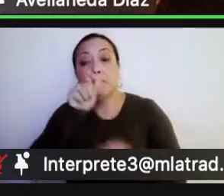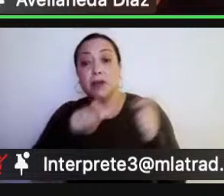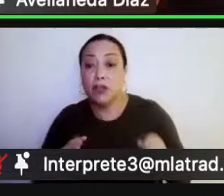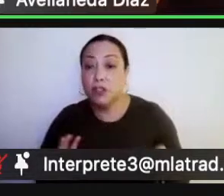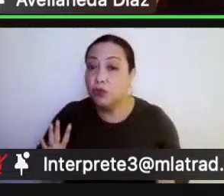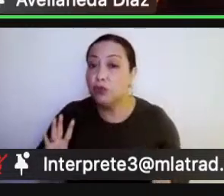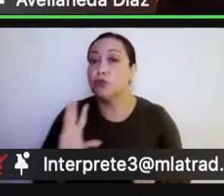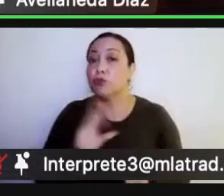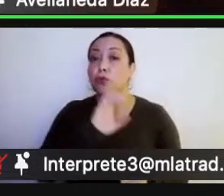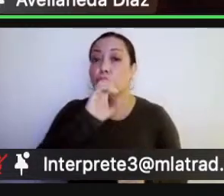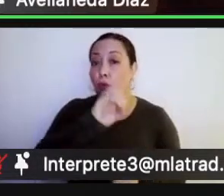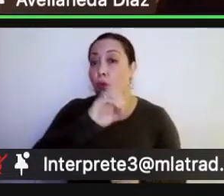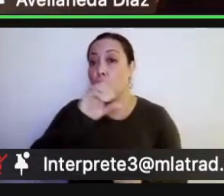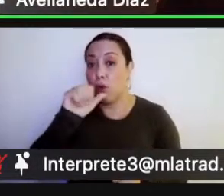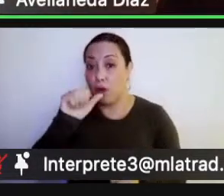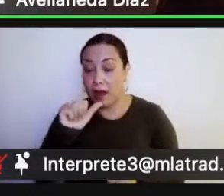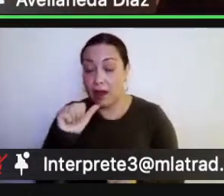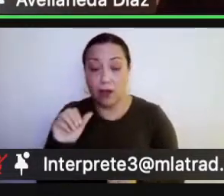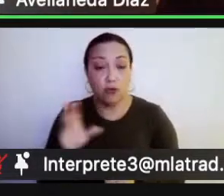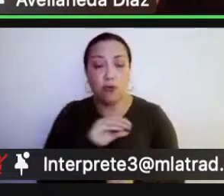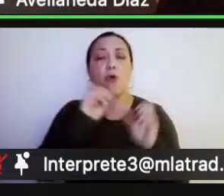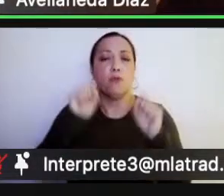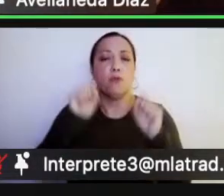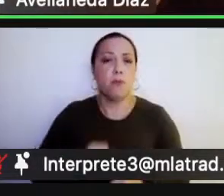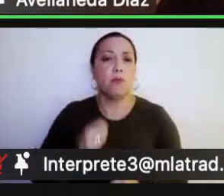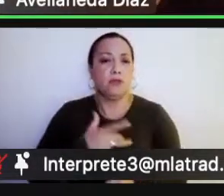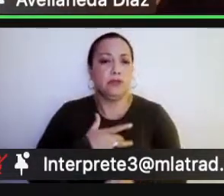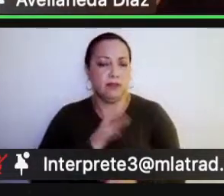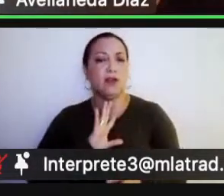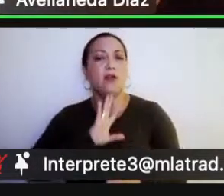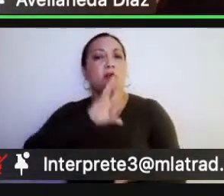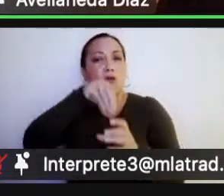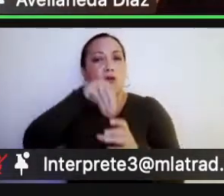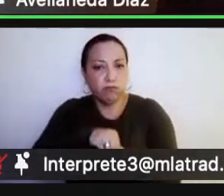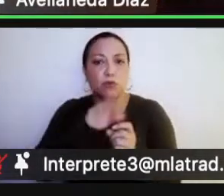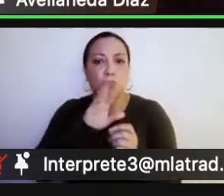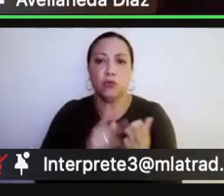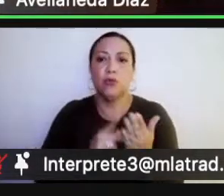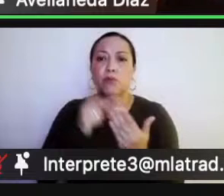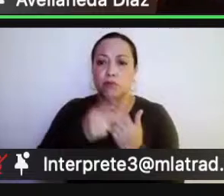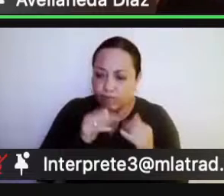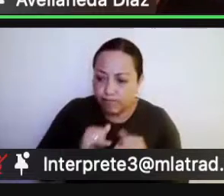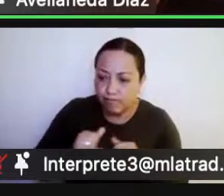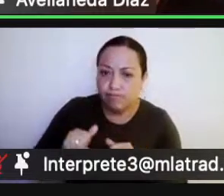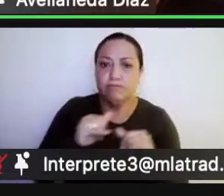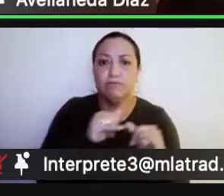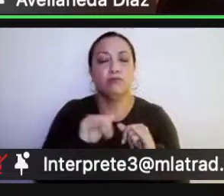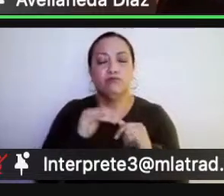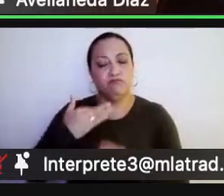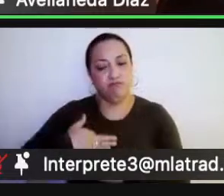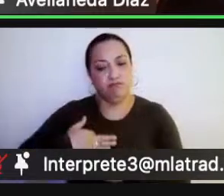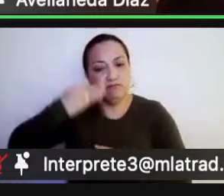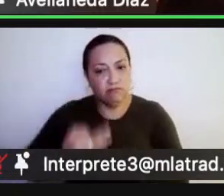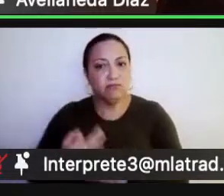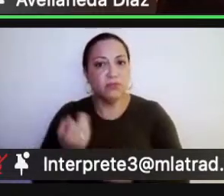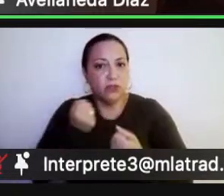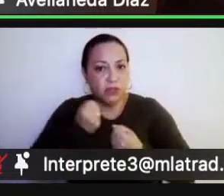that everyone could feel part of a common project,